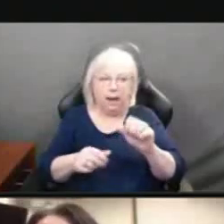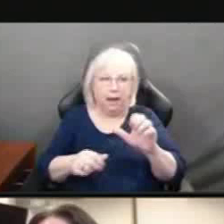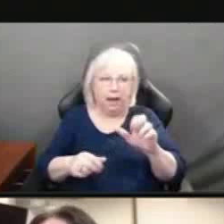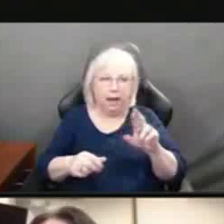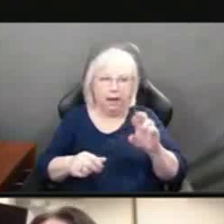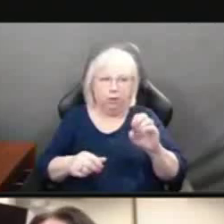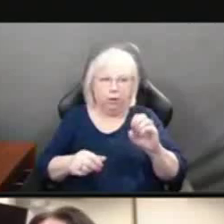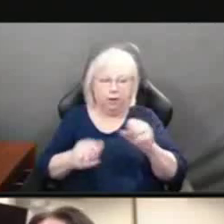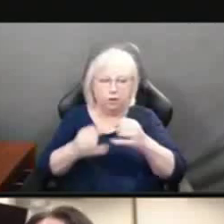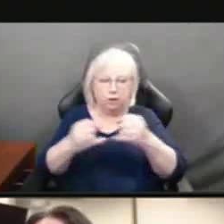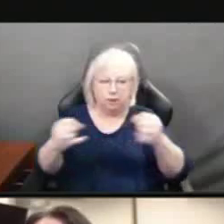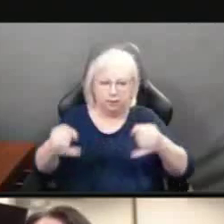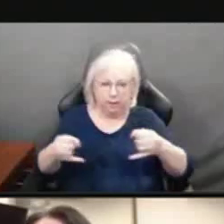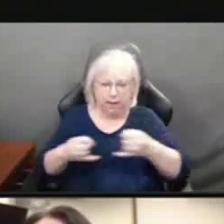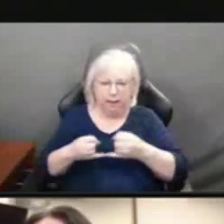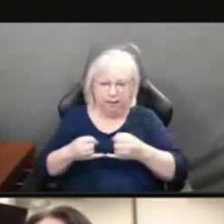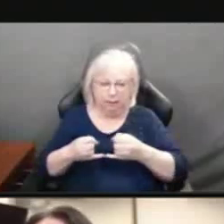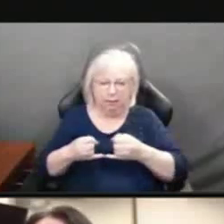would be